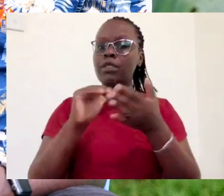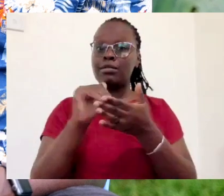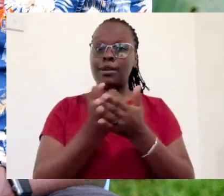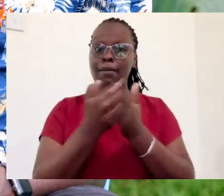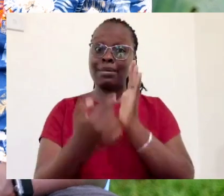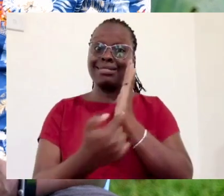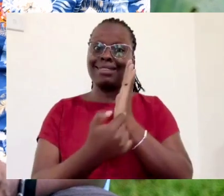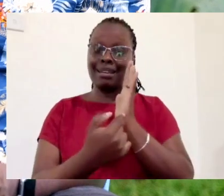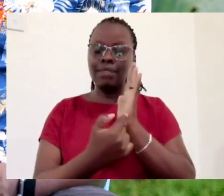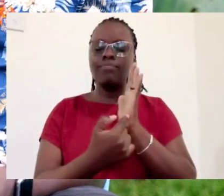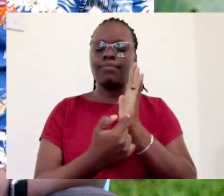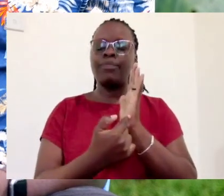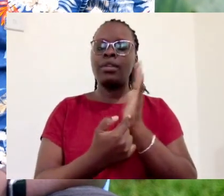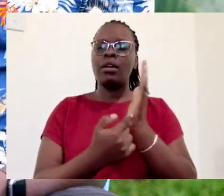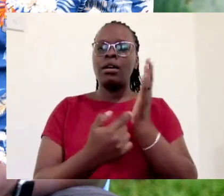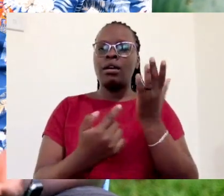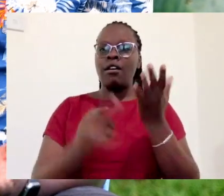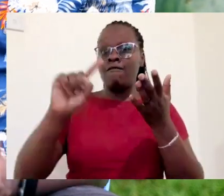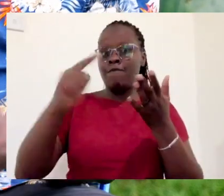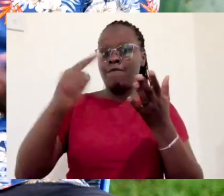some of the technologies